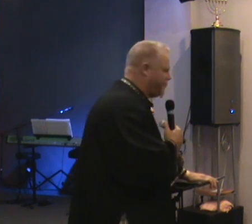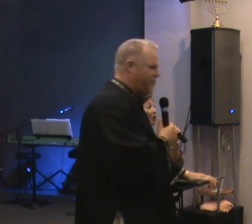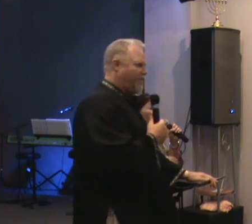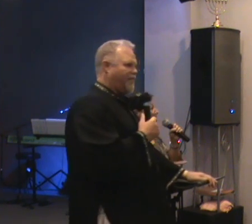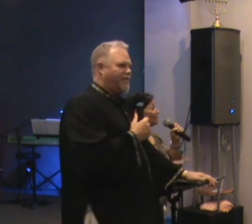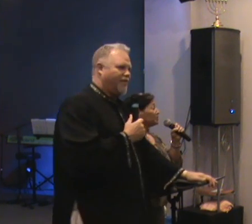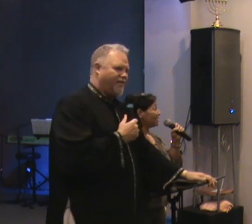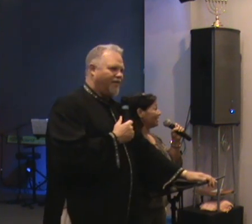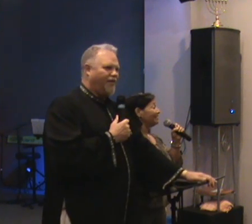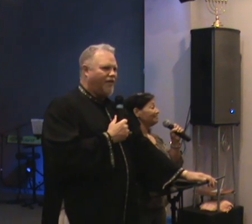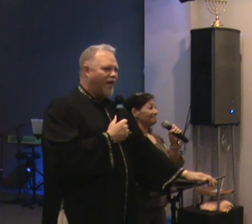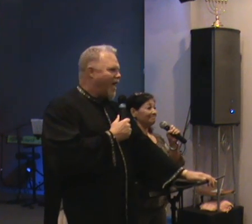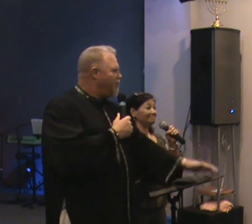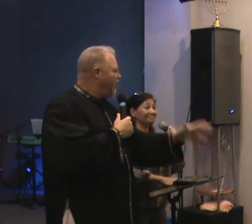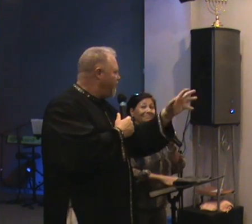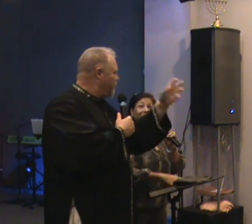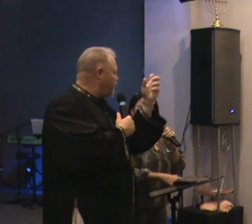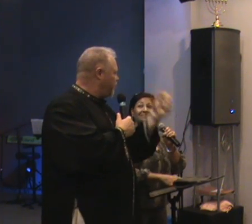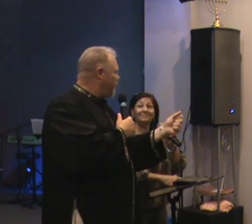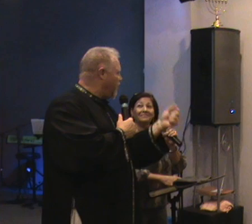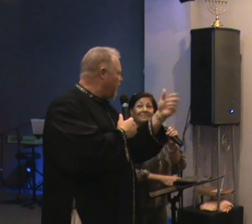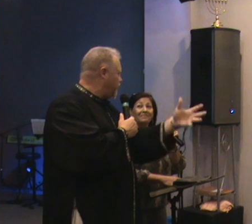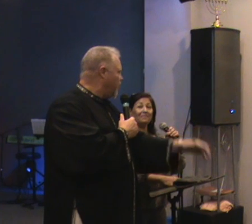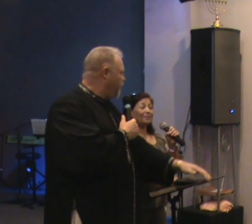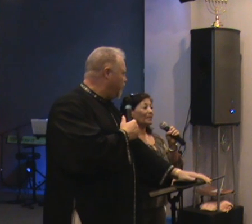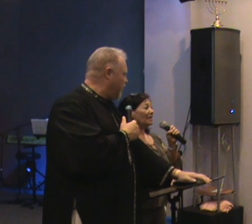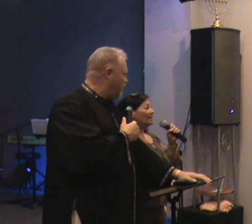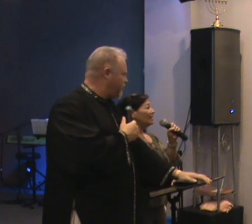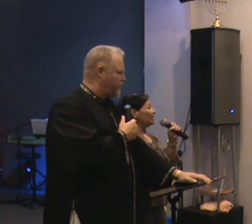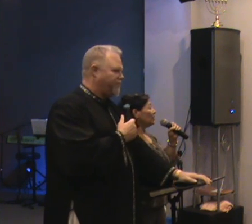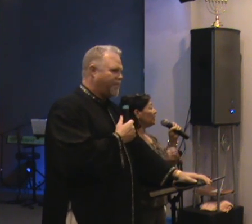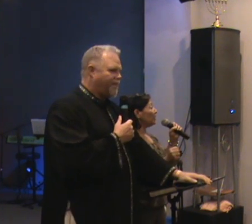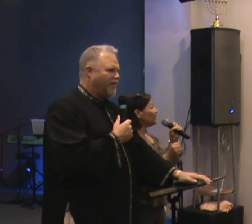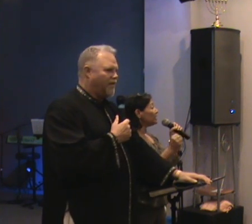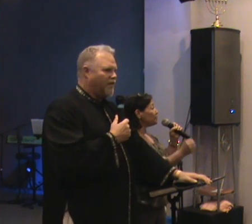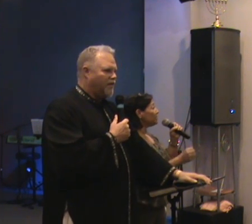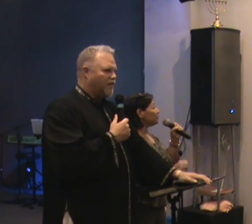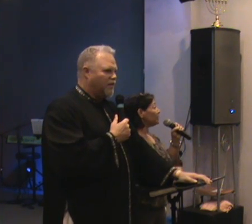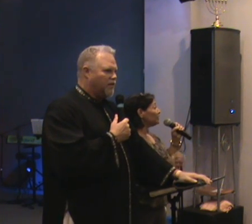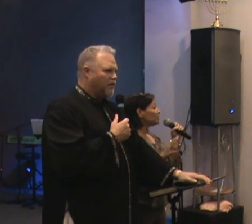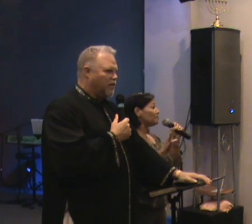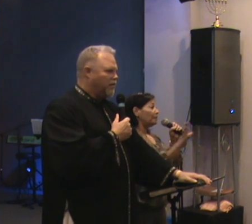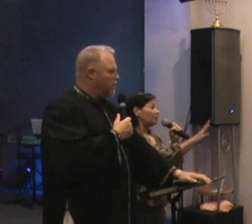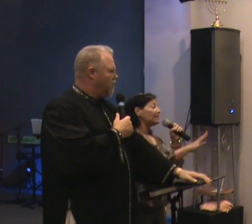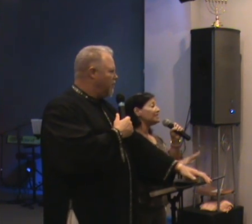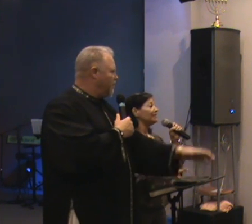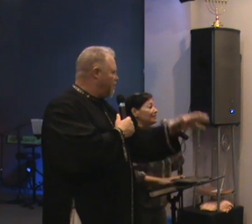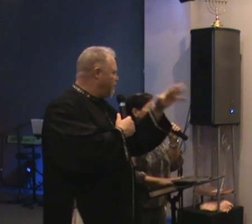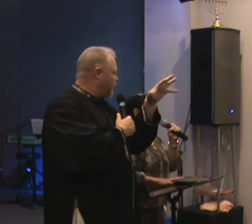today. Hoy estamos aquí. And I believe that the Spirit of God is going to move among us. Yo creo que el Espíritu de Dios